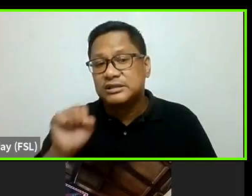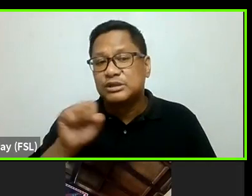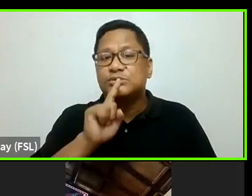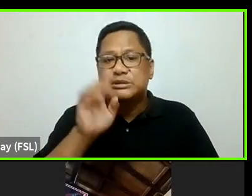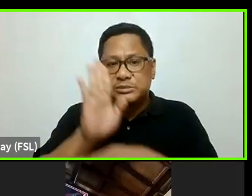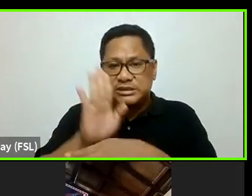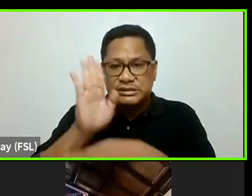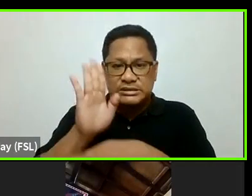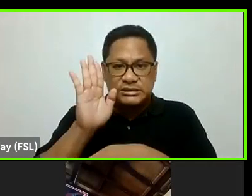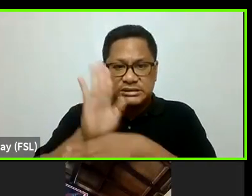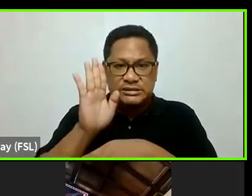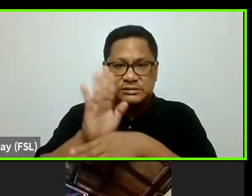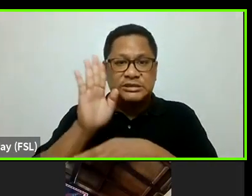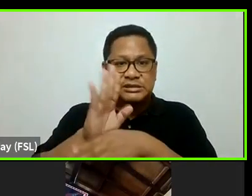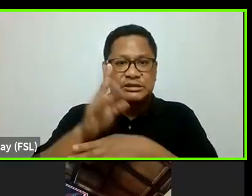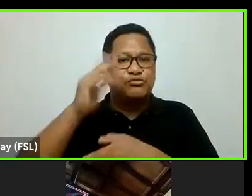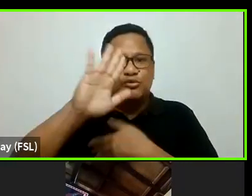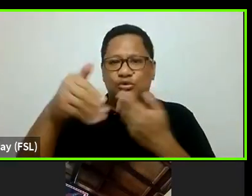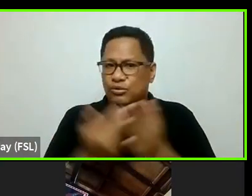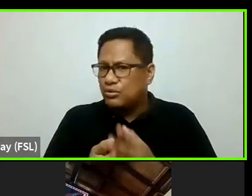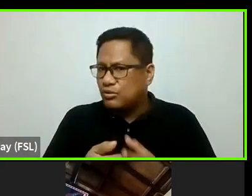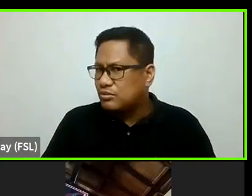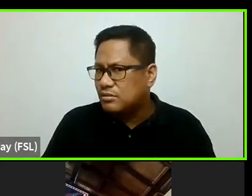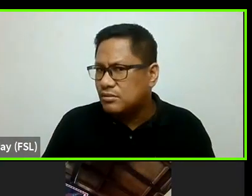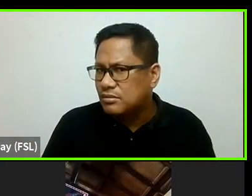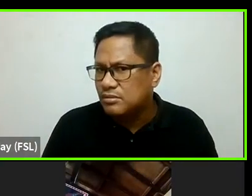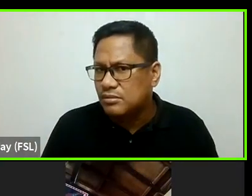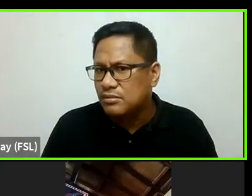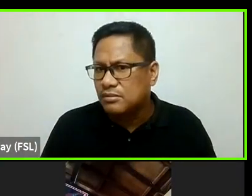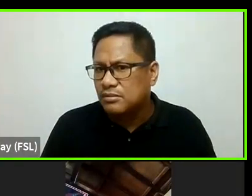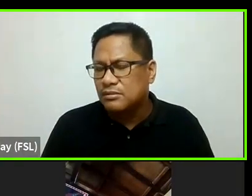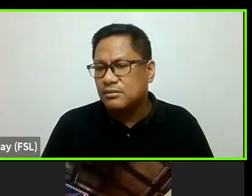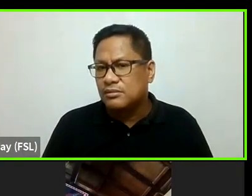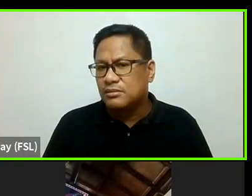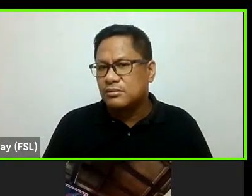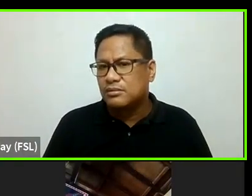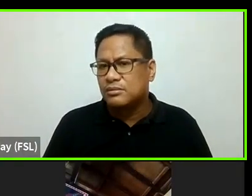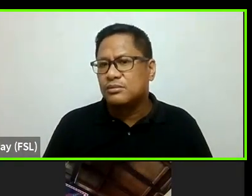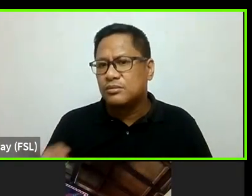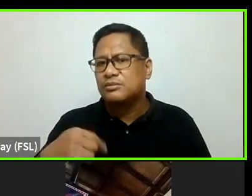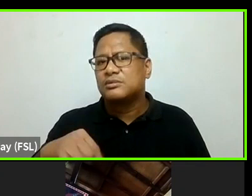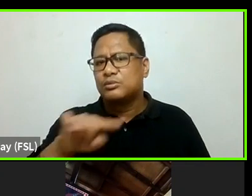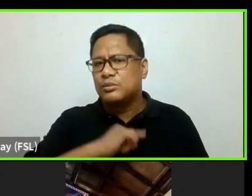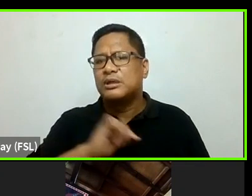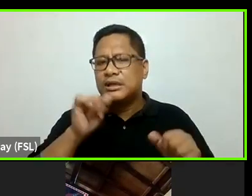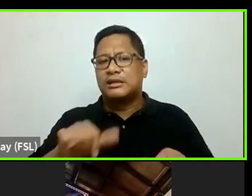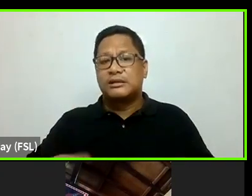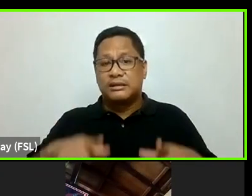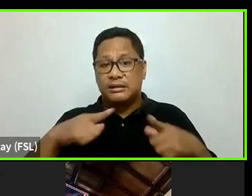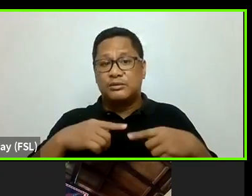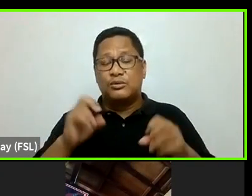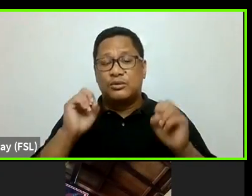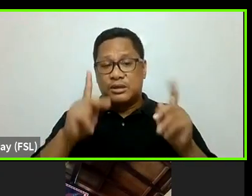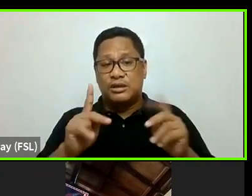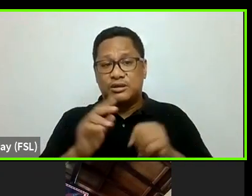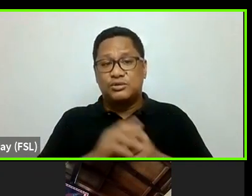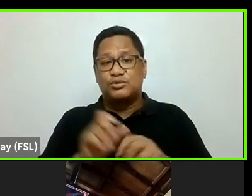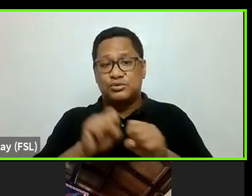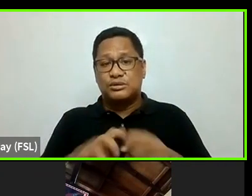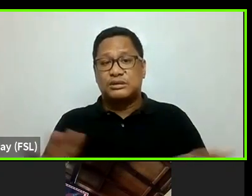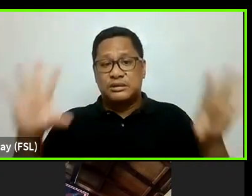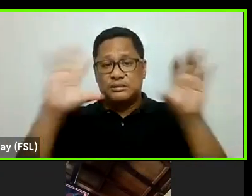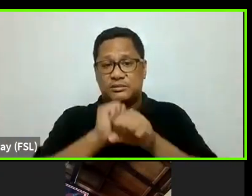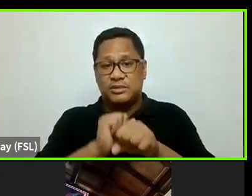Kabuhayan for everybody. Okay. Something that we can live by. Okay, so we have to wrap up